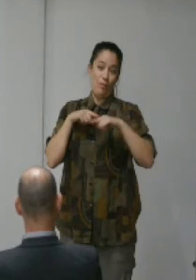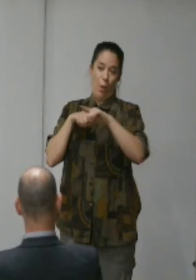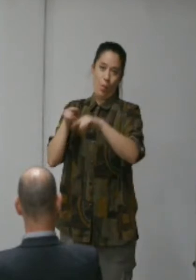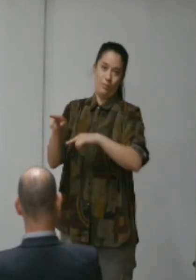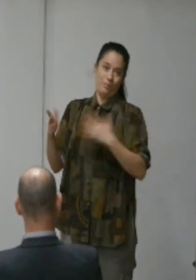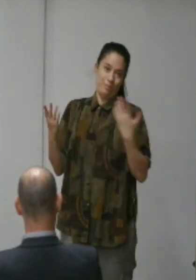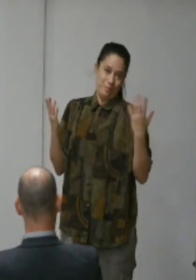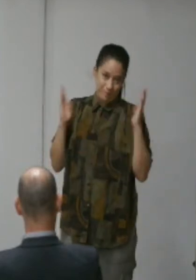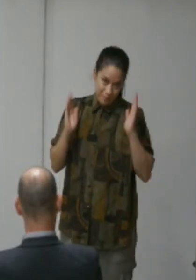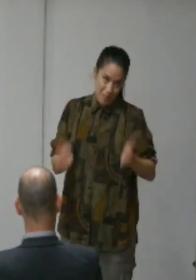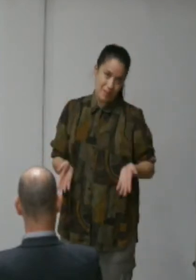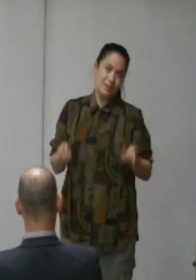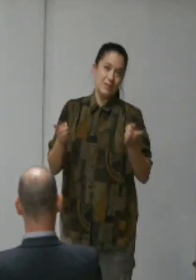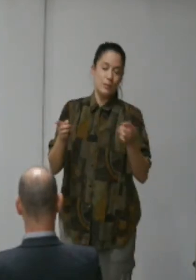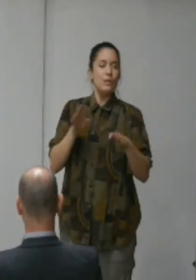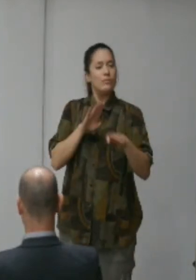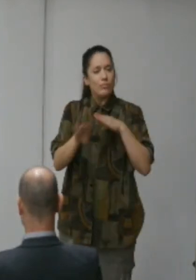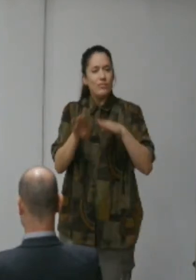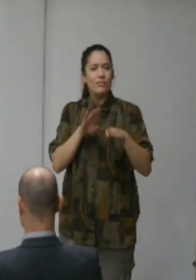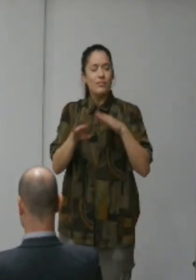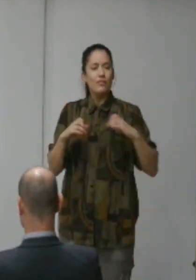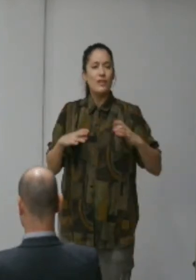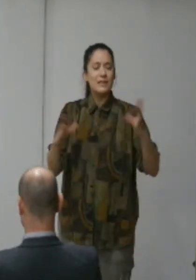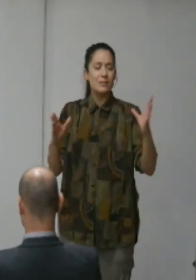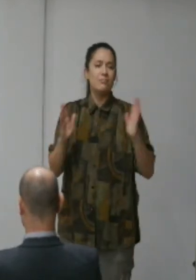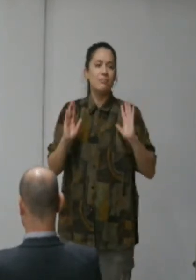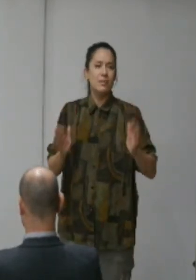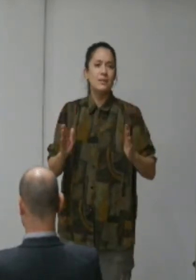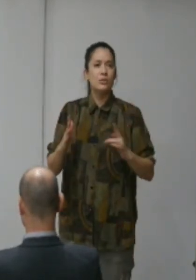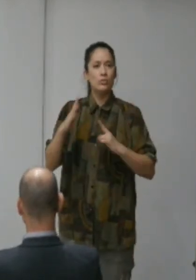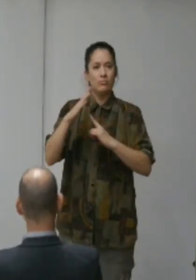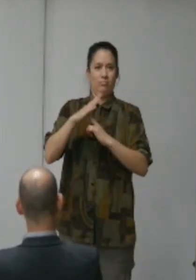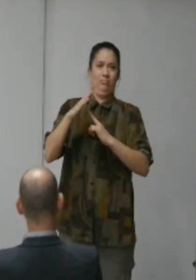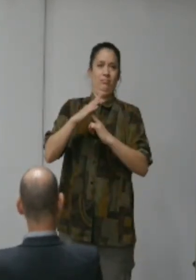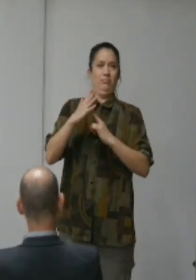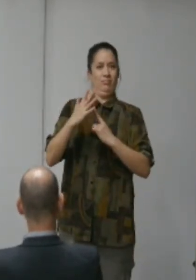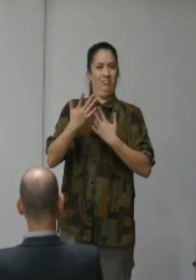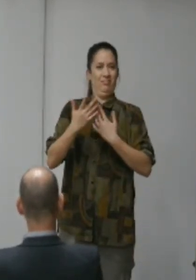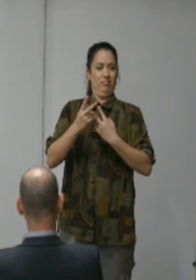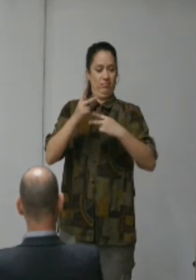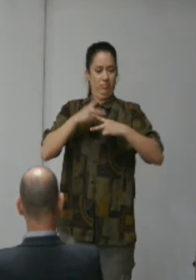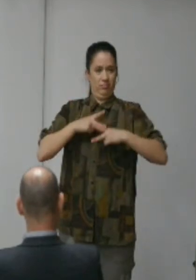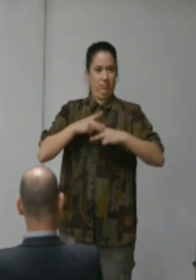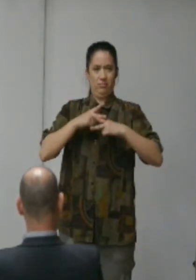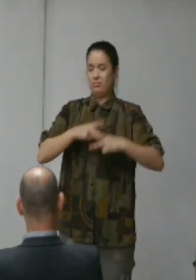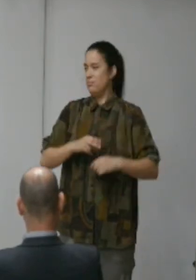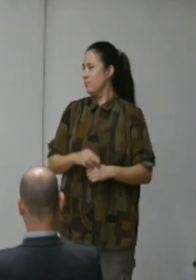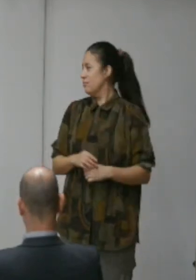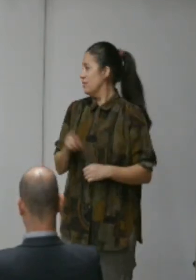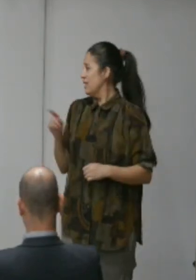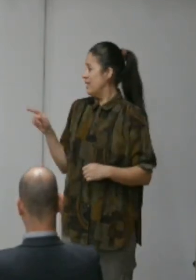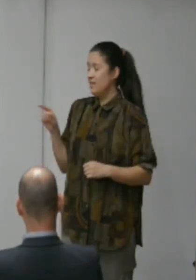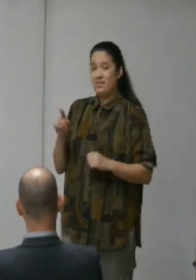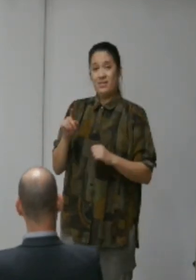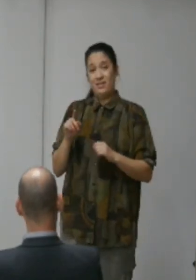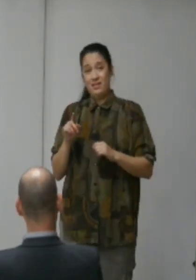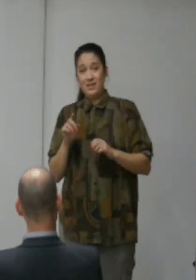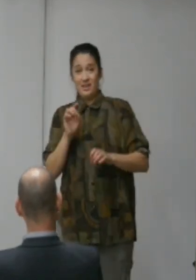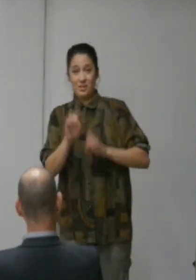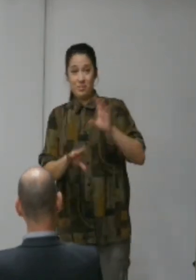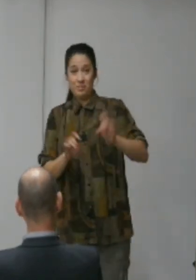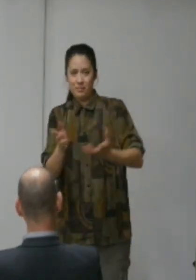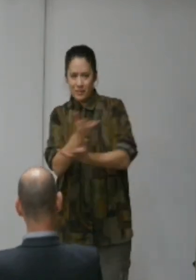freedoms. And so this is why bringing you all together in this space is really meaningful to me personally, and I think for all of